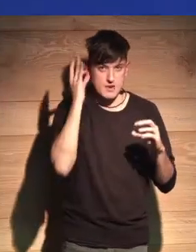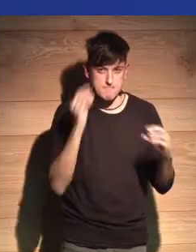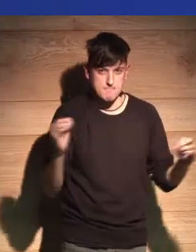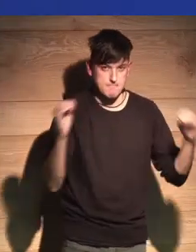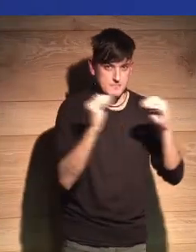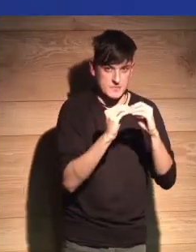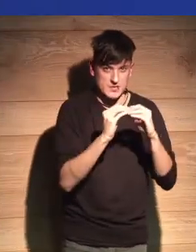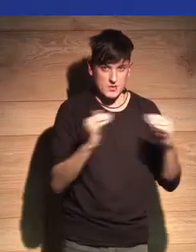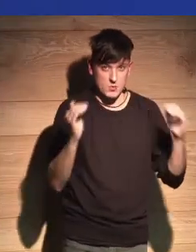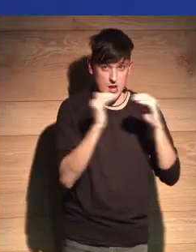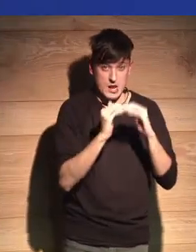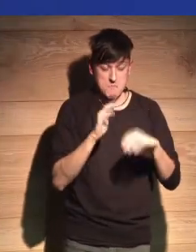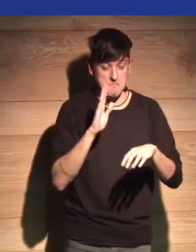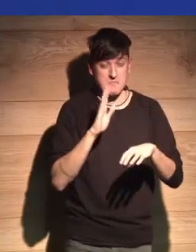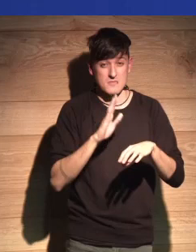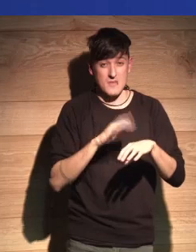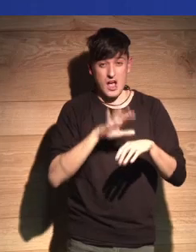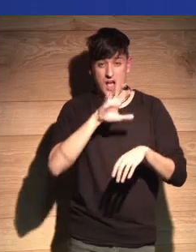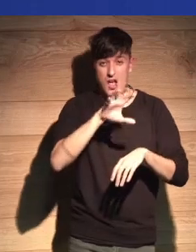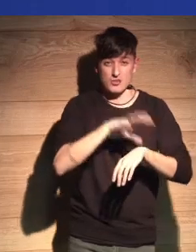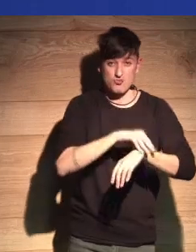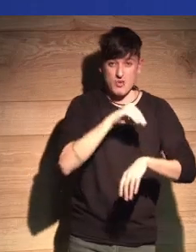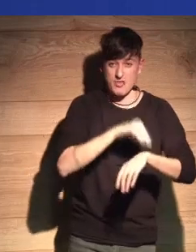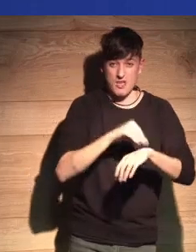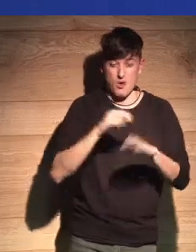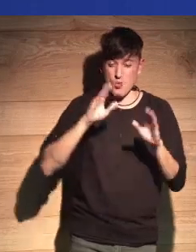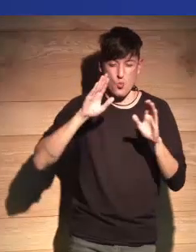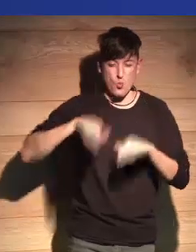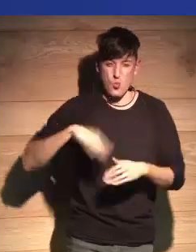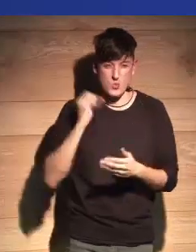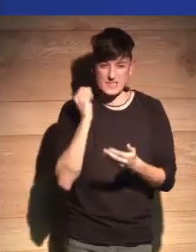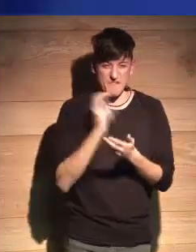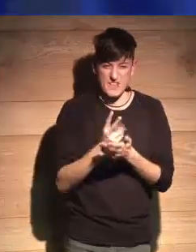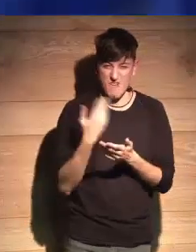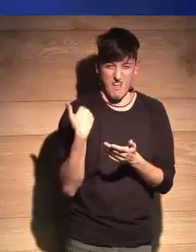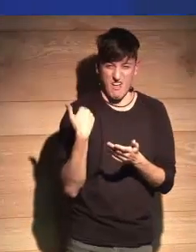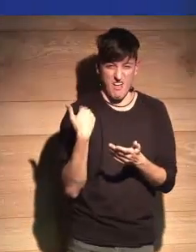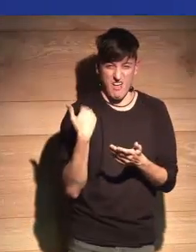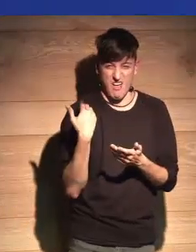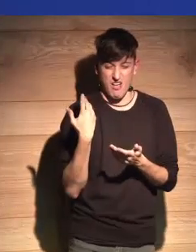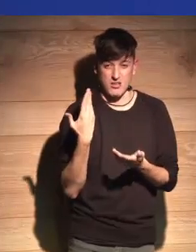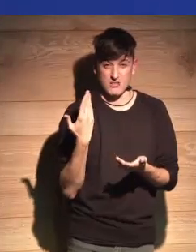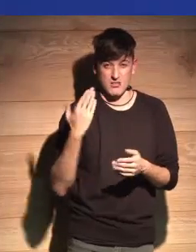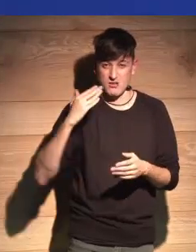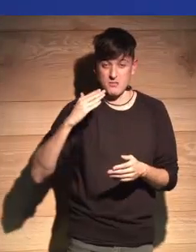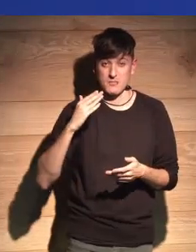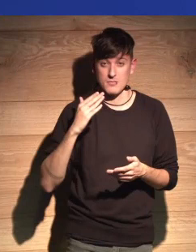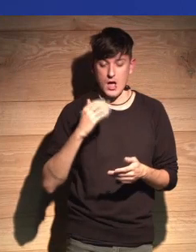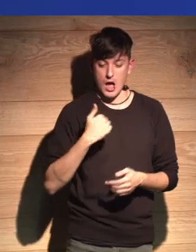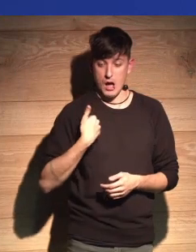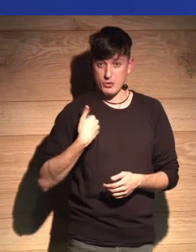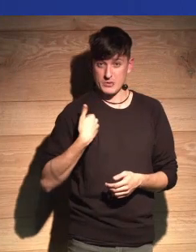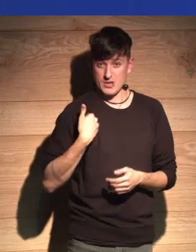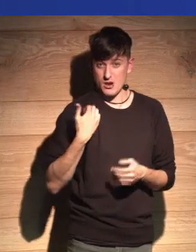both genders. For Sweden, one of the main challenges in the last few years has been to